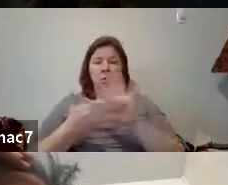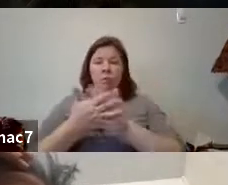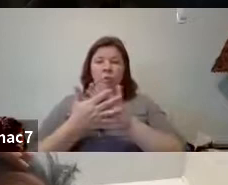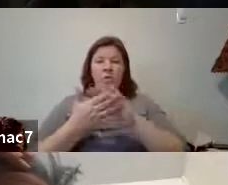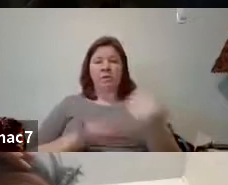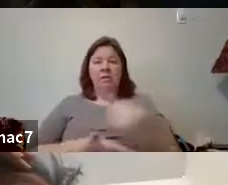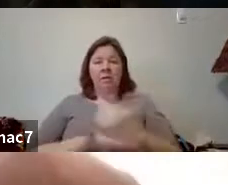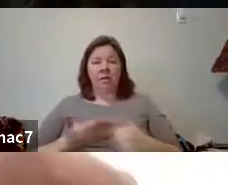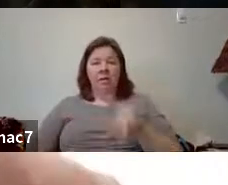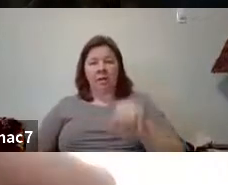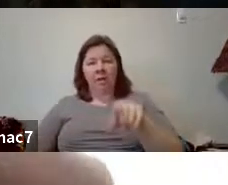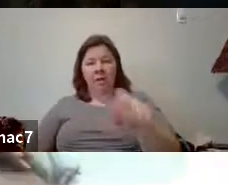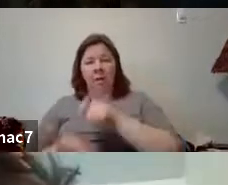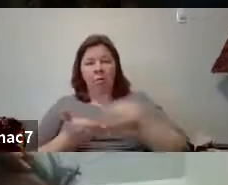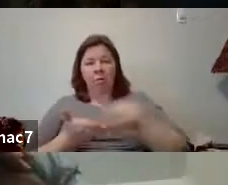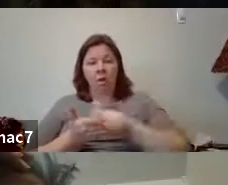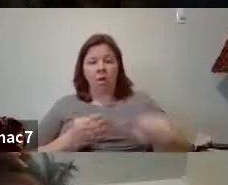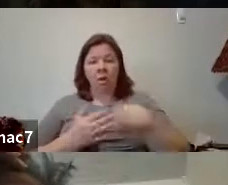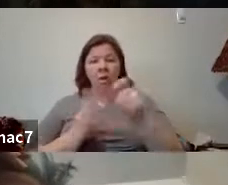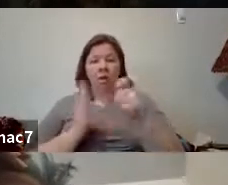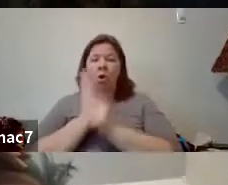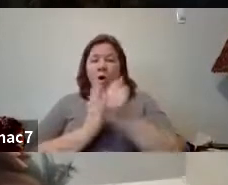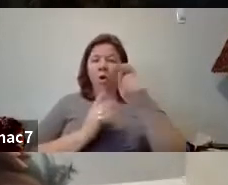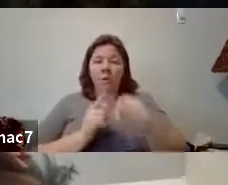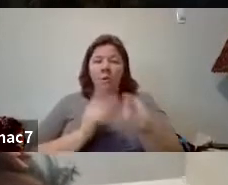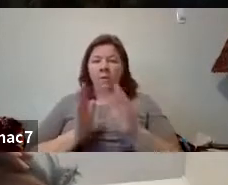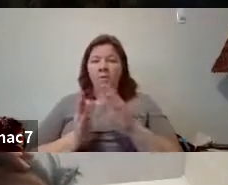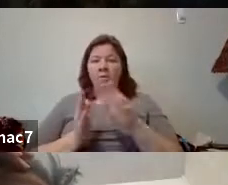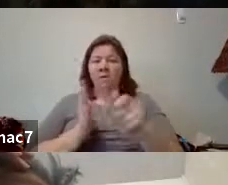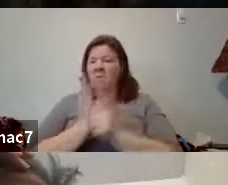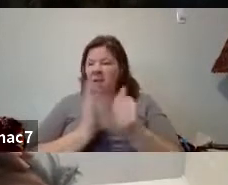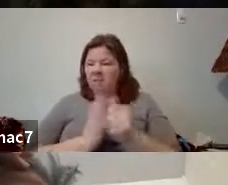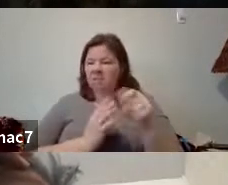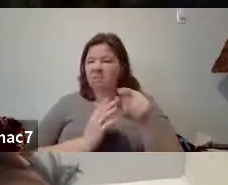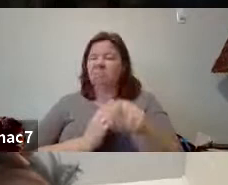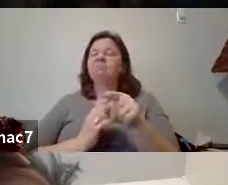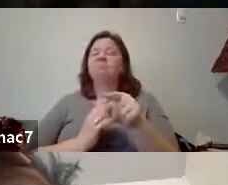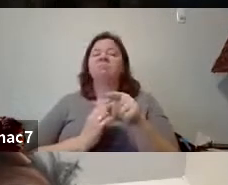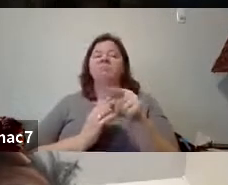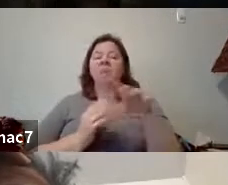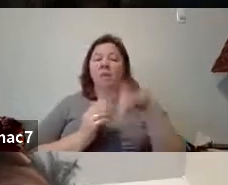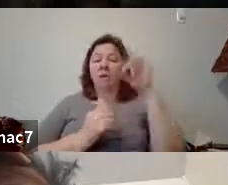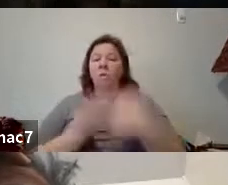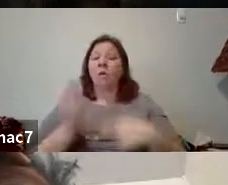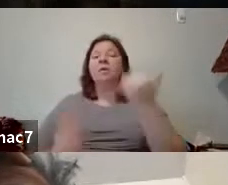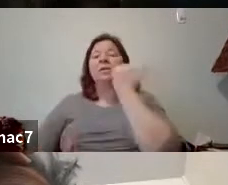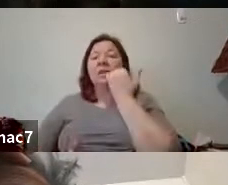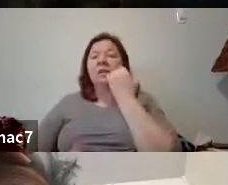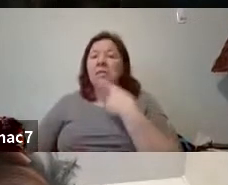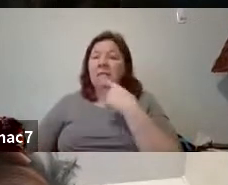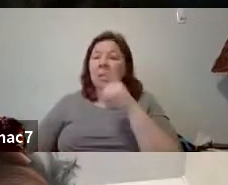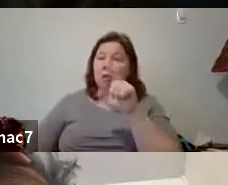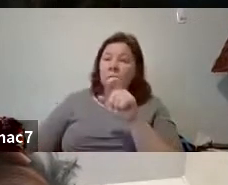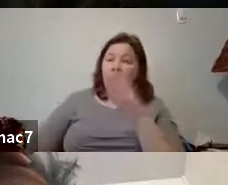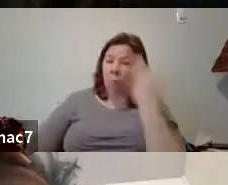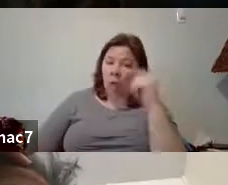decade. And I wrote an article in this book, this magazine that says, find out what this dentist says why